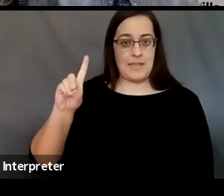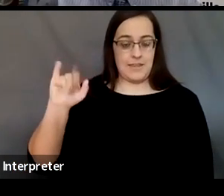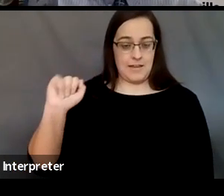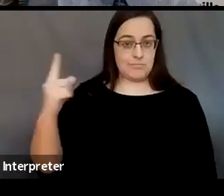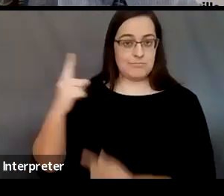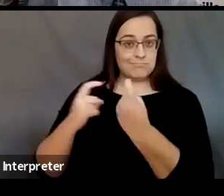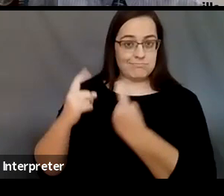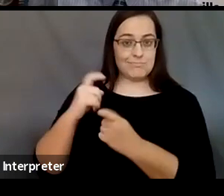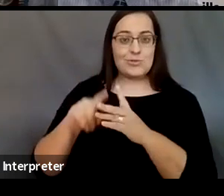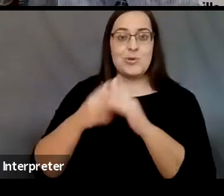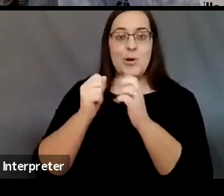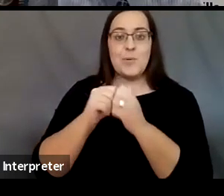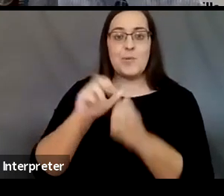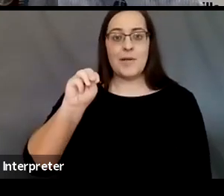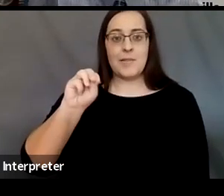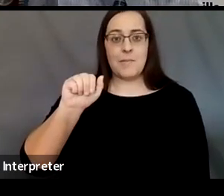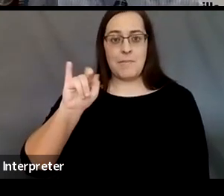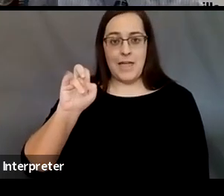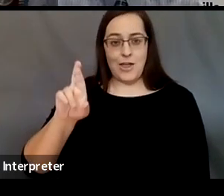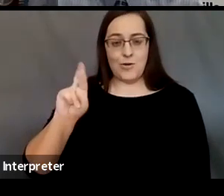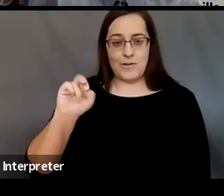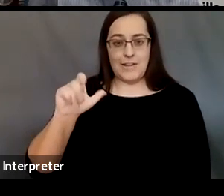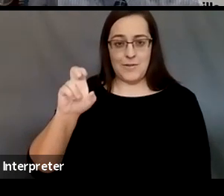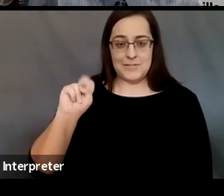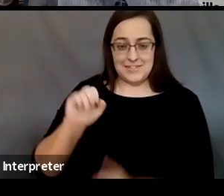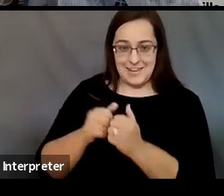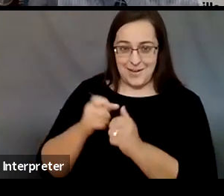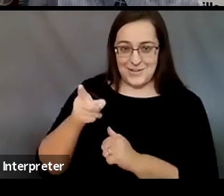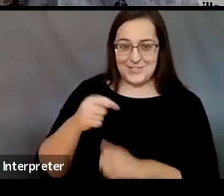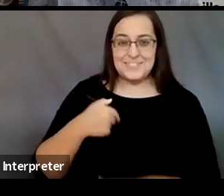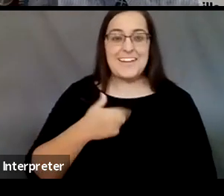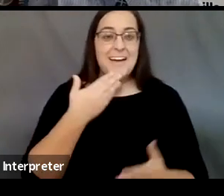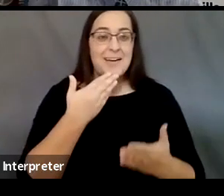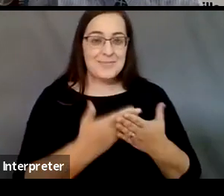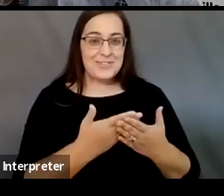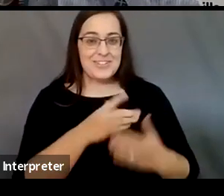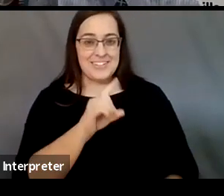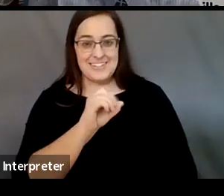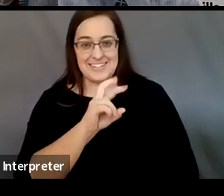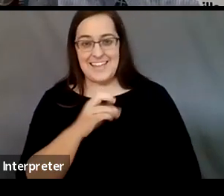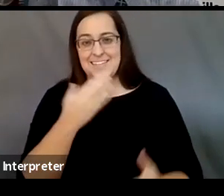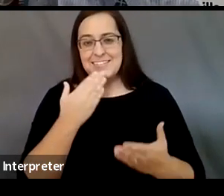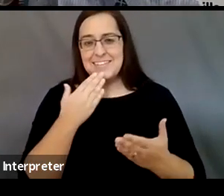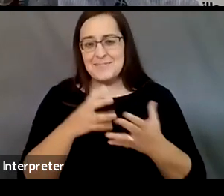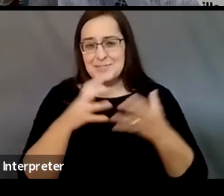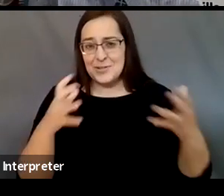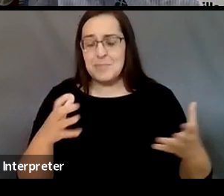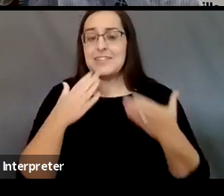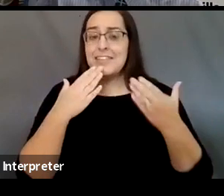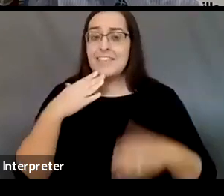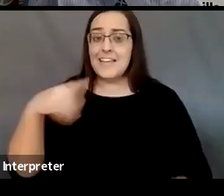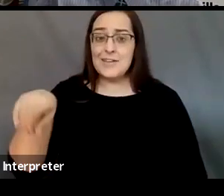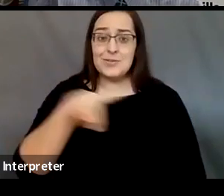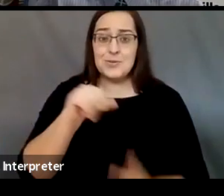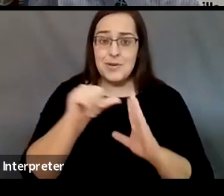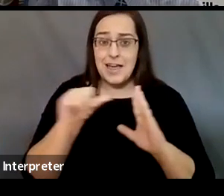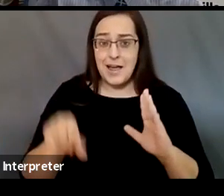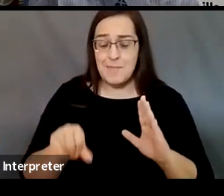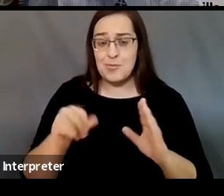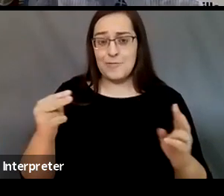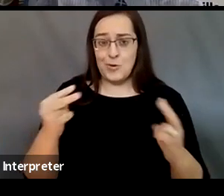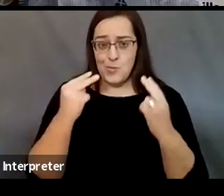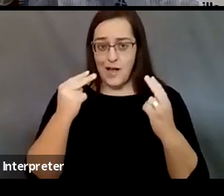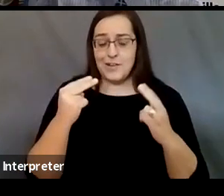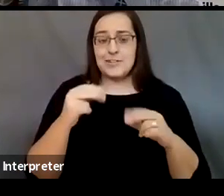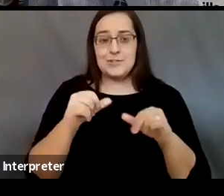with Amarillo Mayor Ginger Nelson. Mayor, how are you this morning? I'm well, Dave. Thank you very much. And thank you, Amarillo, for tuning in just to